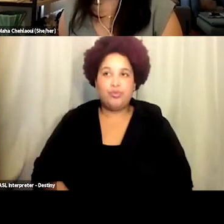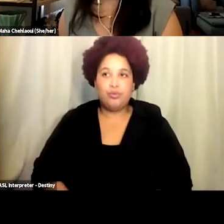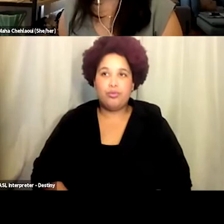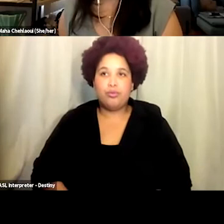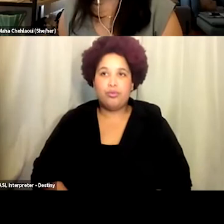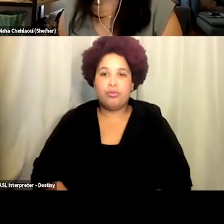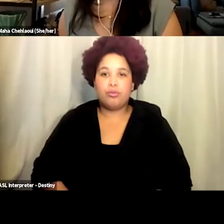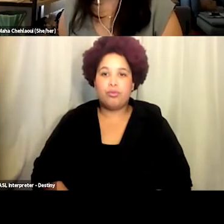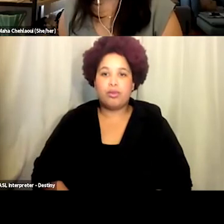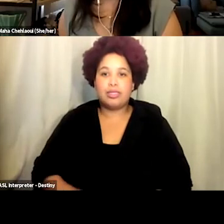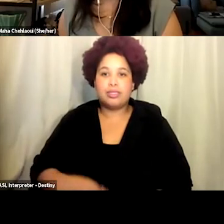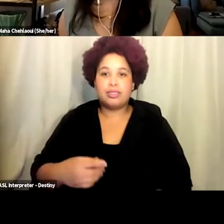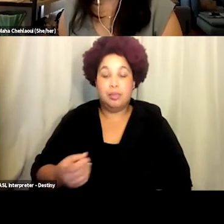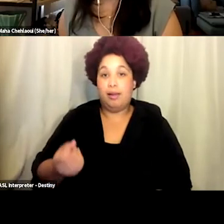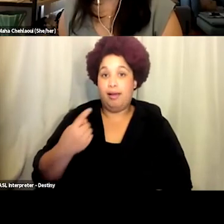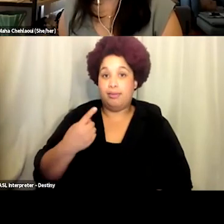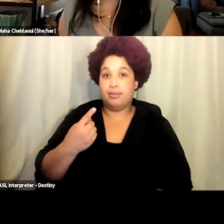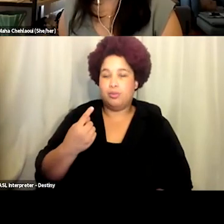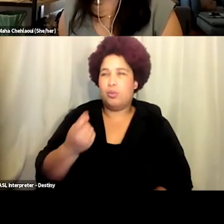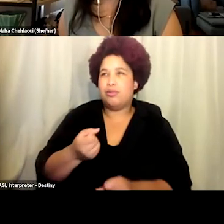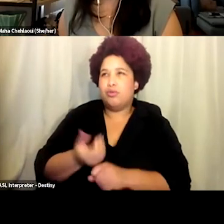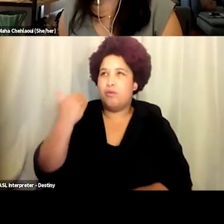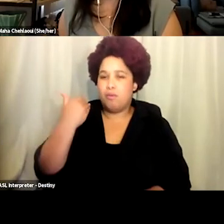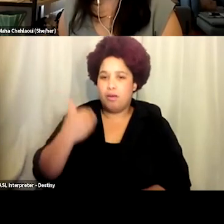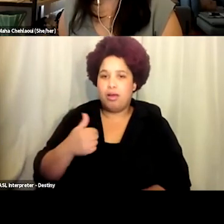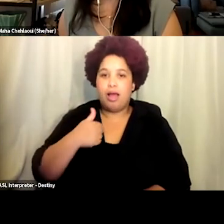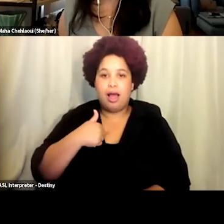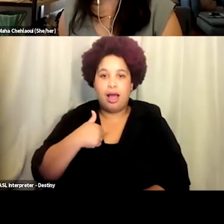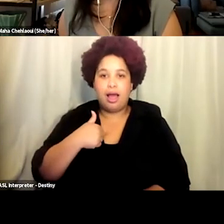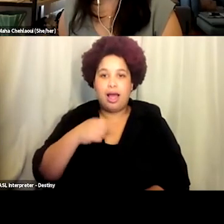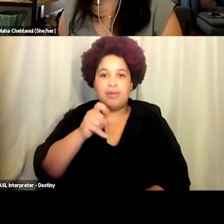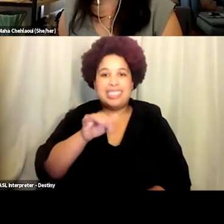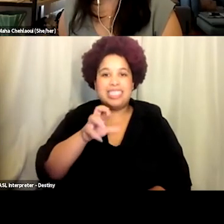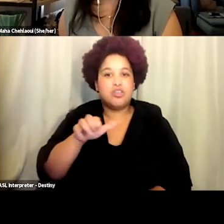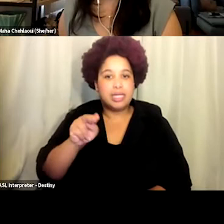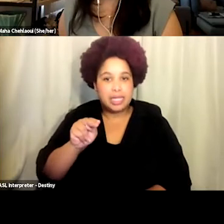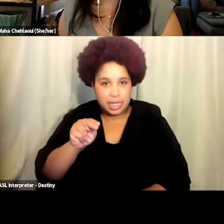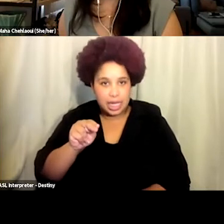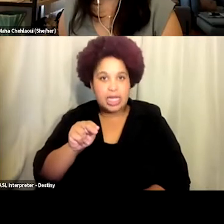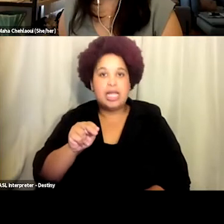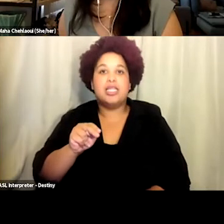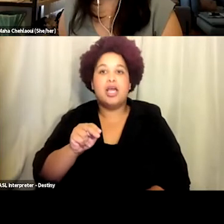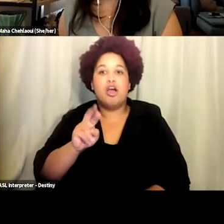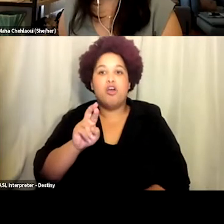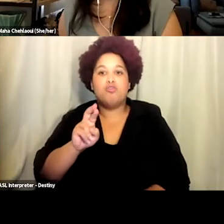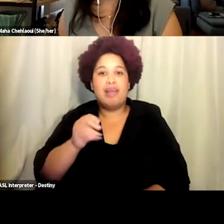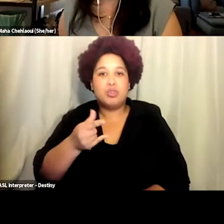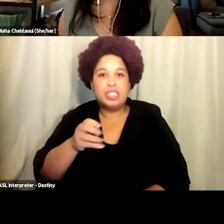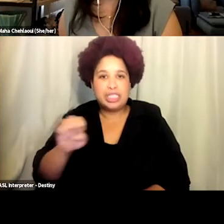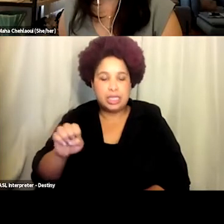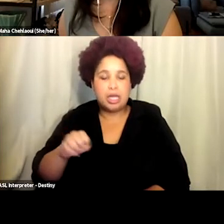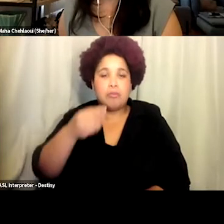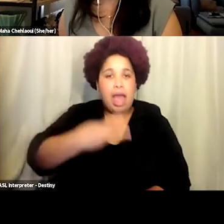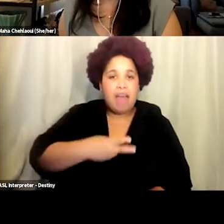I was asked a question a year ago. I played a Syrian refugee, and I'm half Palestinian, half Egyptian,